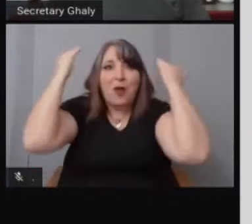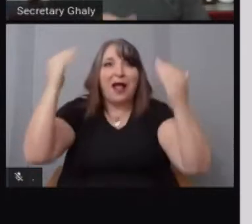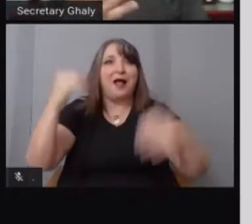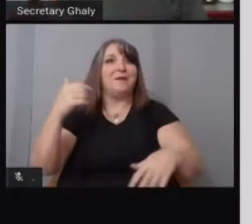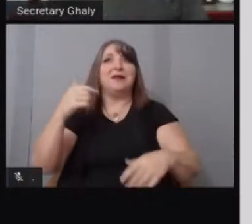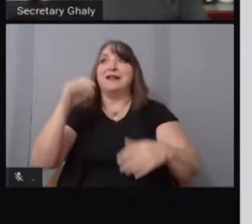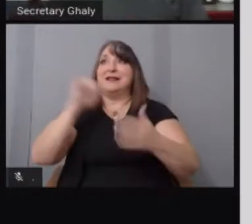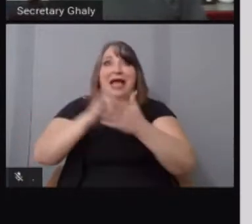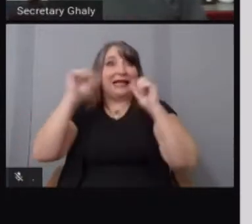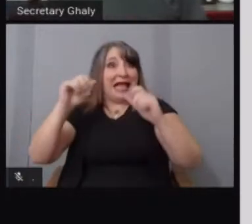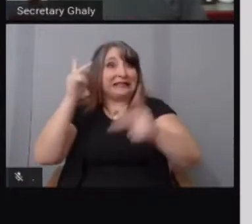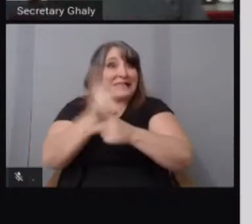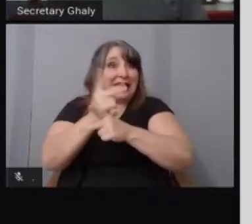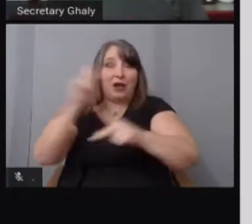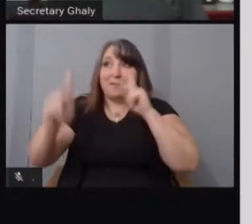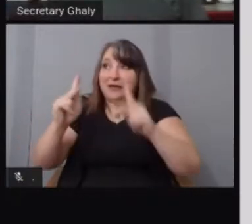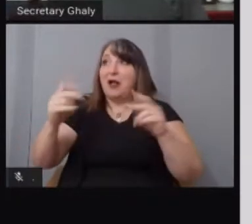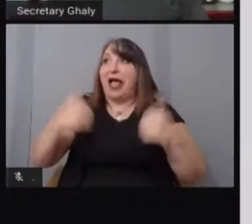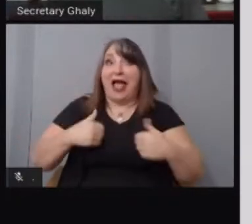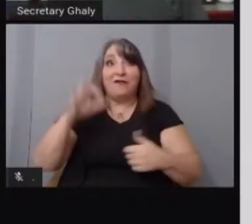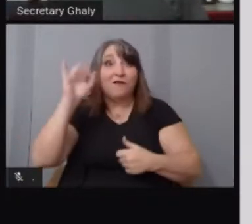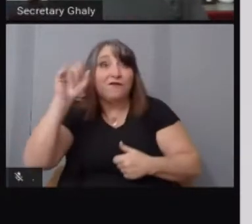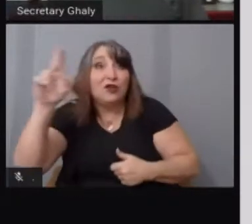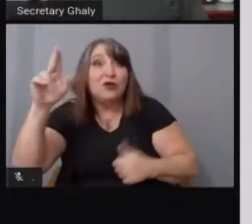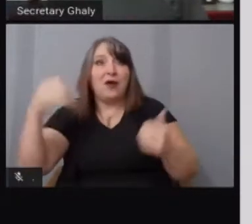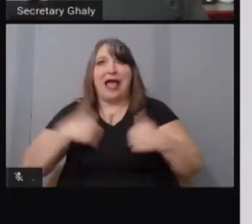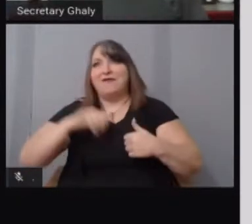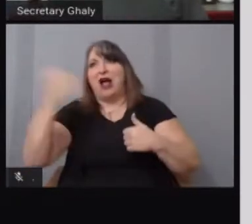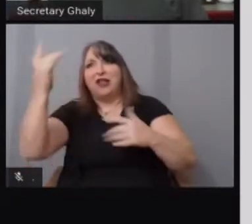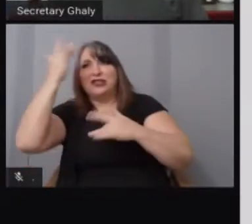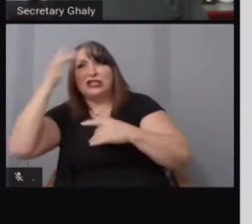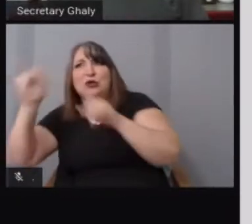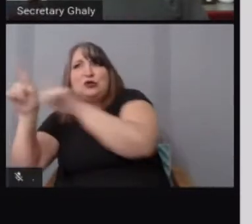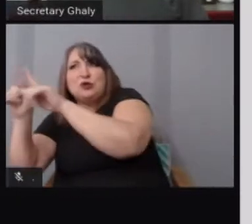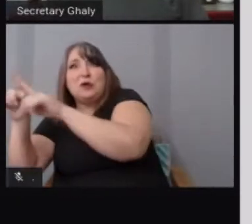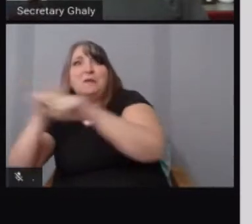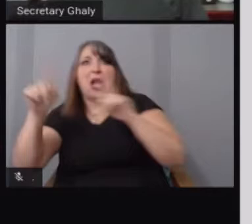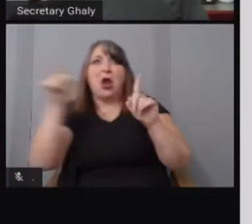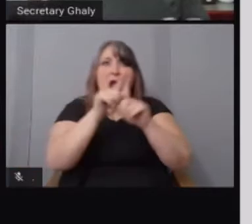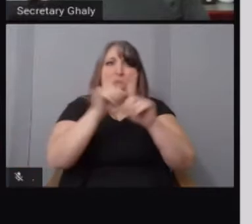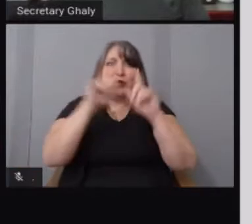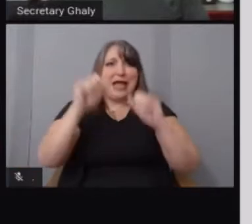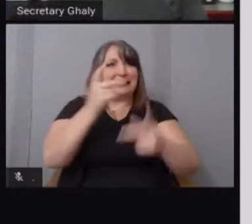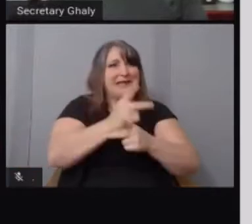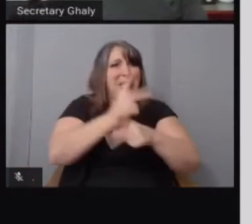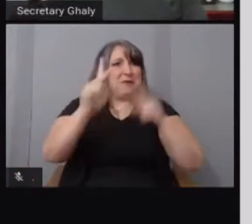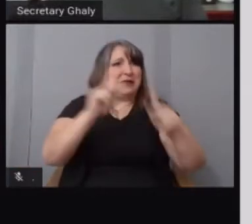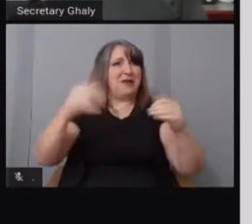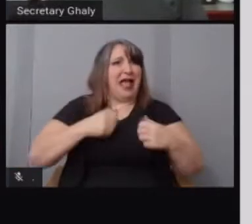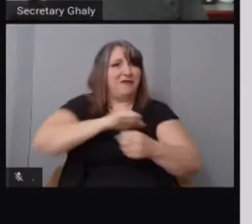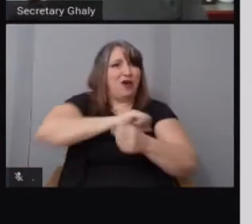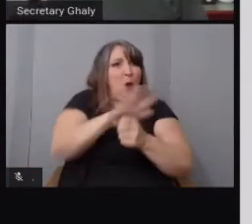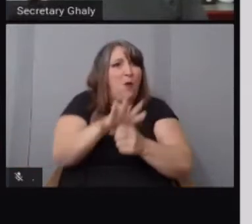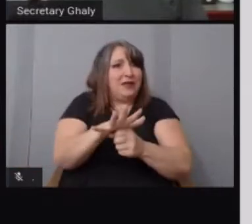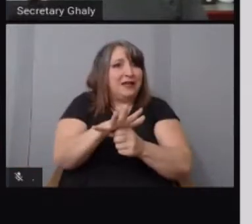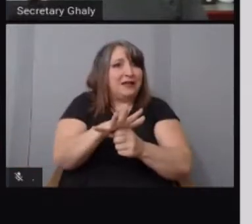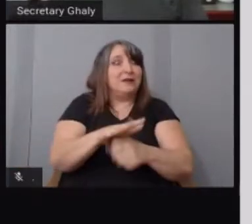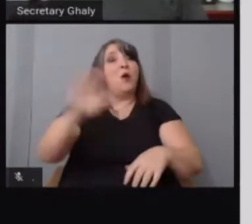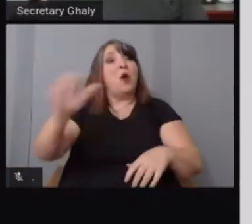with COVID, people who are sick with the flu, but also individuals who might have other